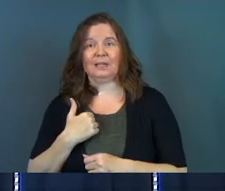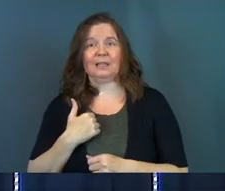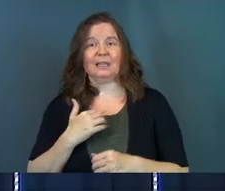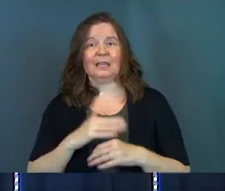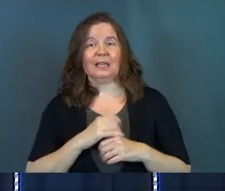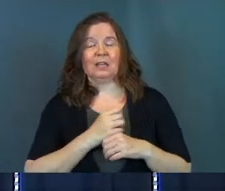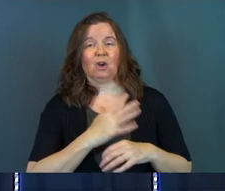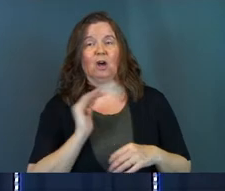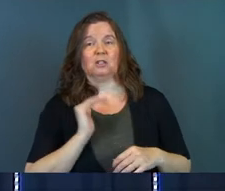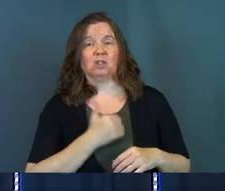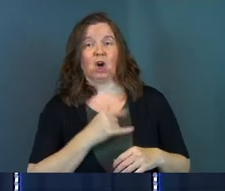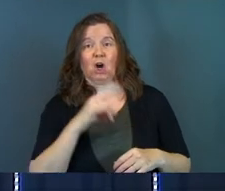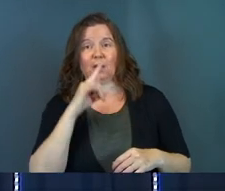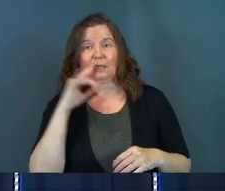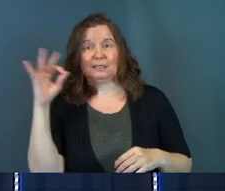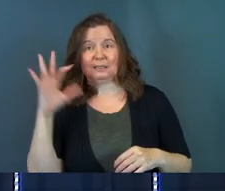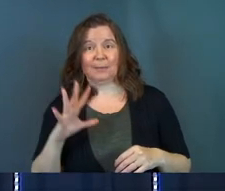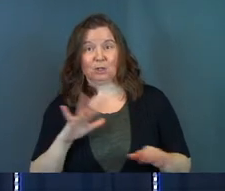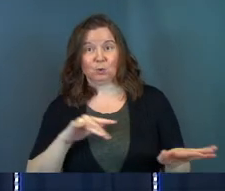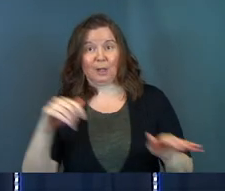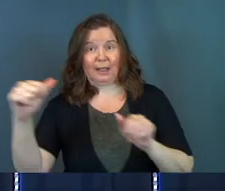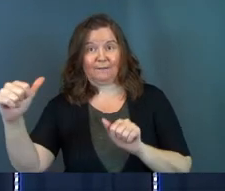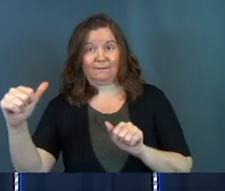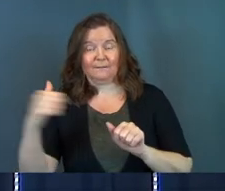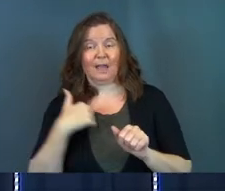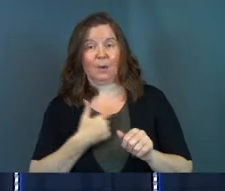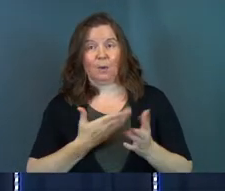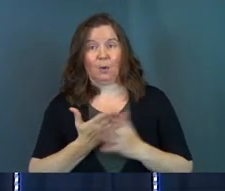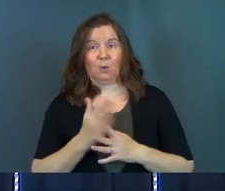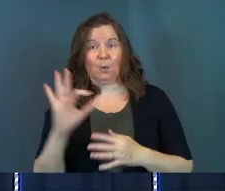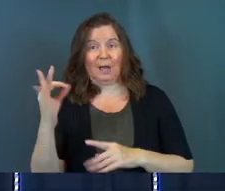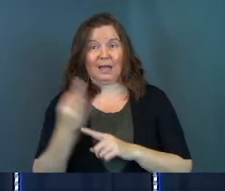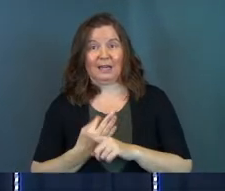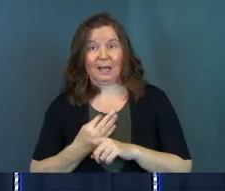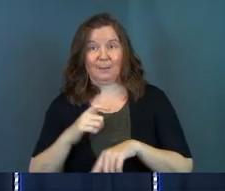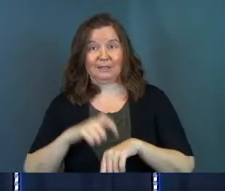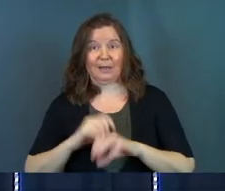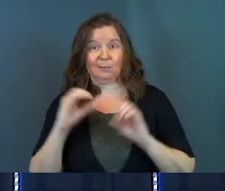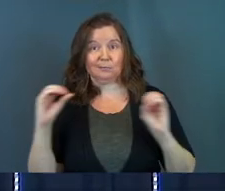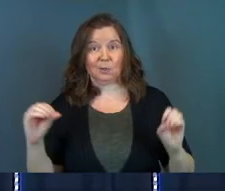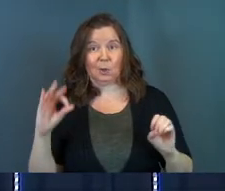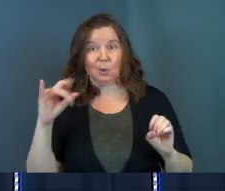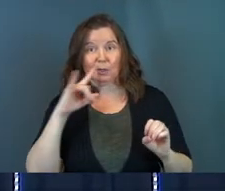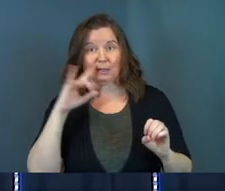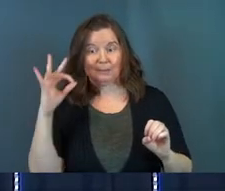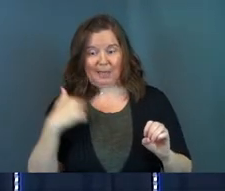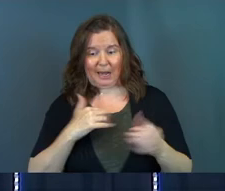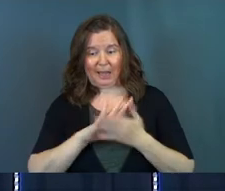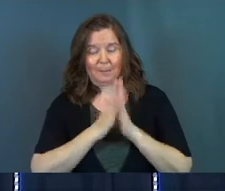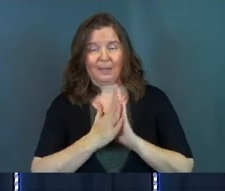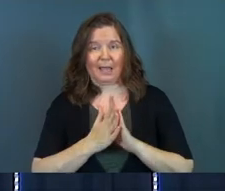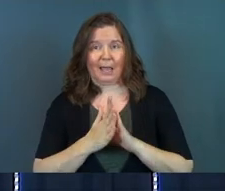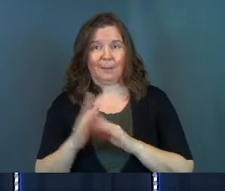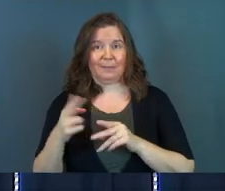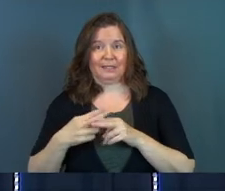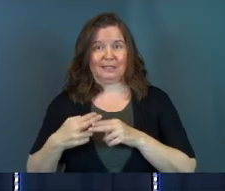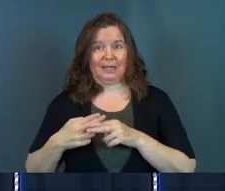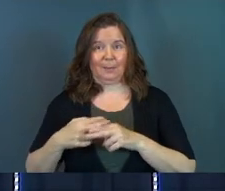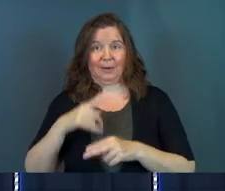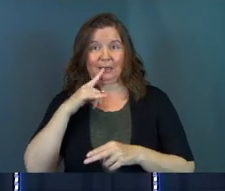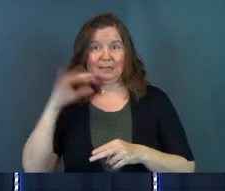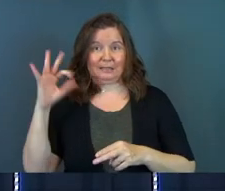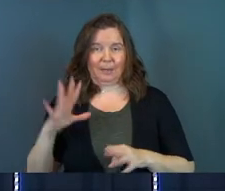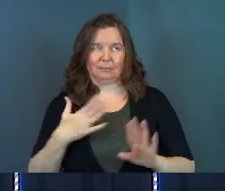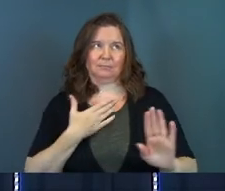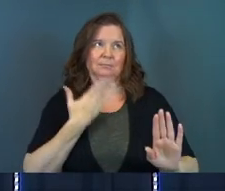he caused our kids pastor to leave, and we went through a 9-month time frame where I had to become the interim kids pastor. God help